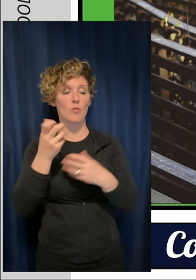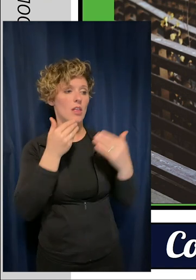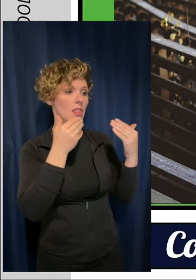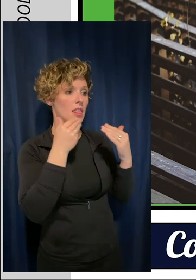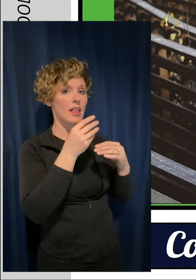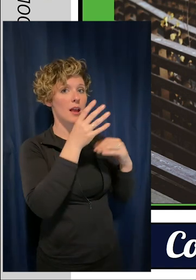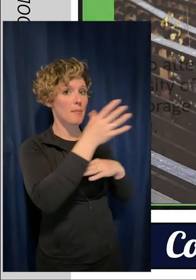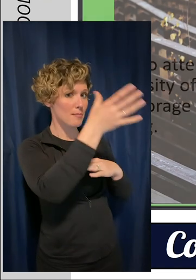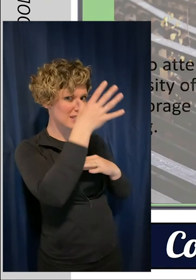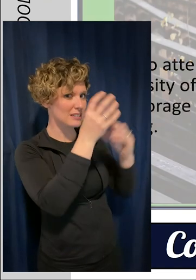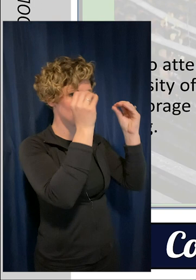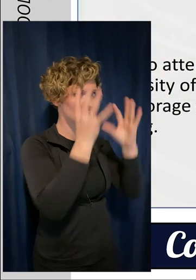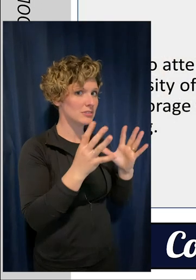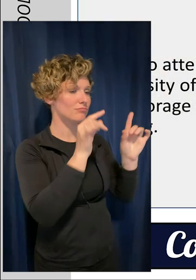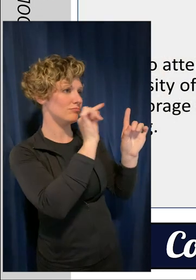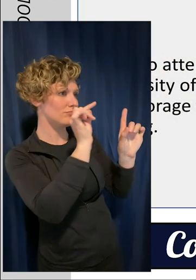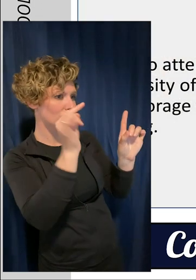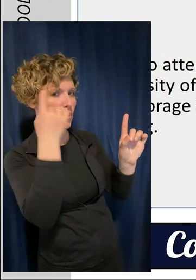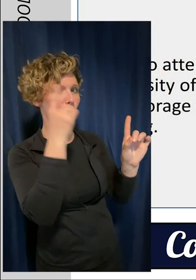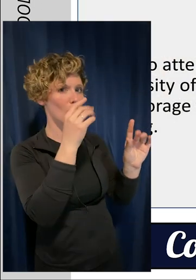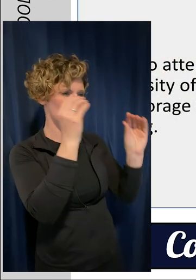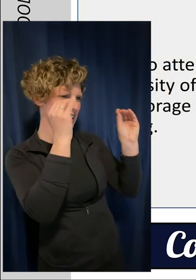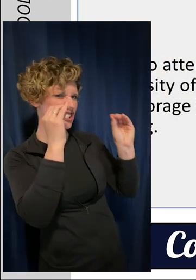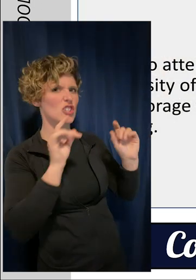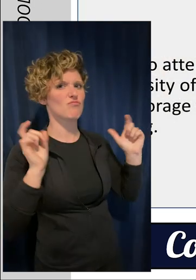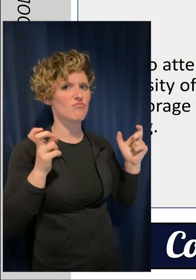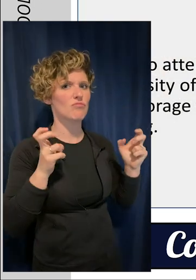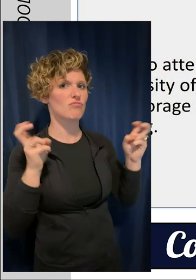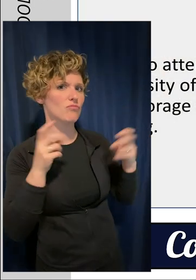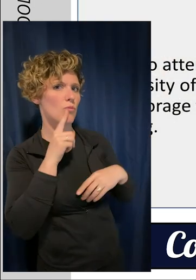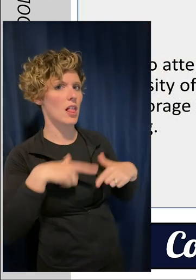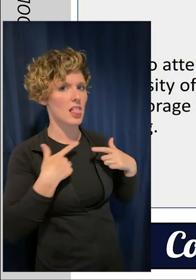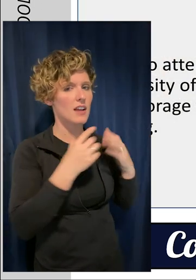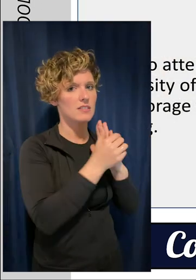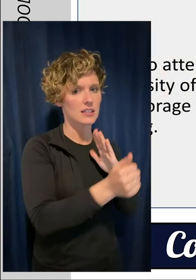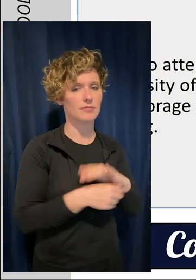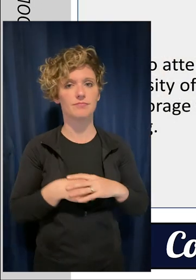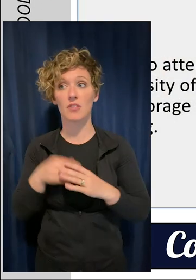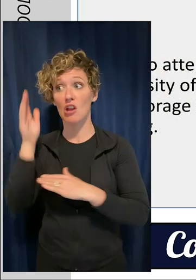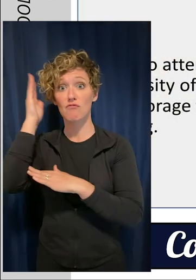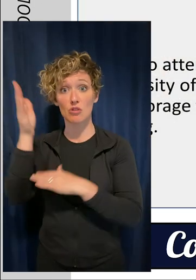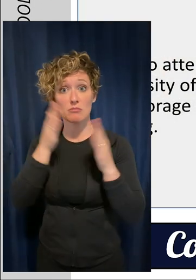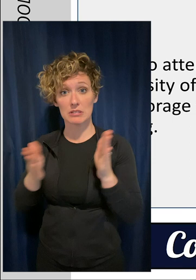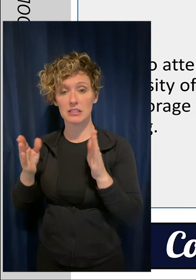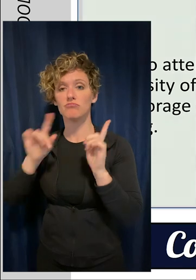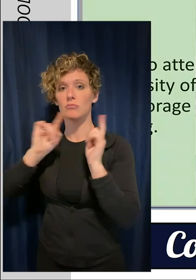teaching him real life skills. In the future, Clayton plans to attend the University of Alaska Anchorage to study